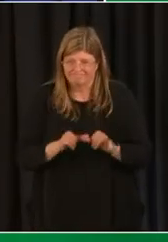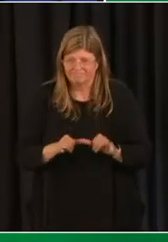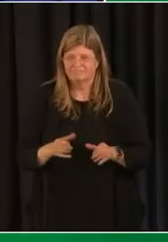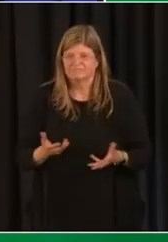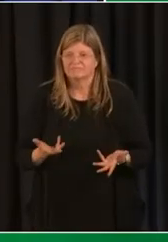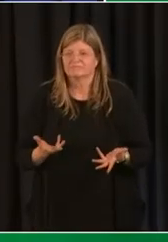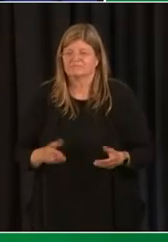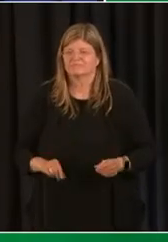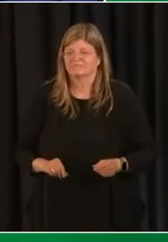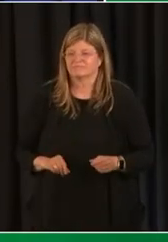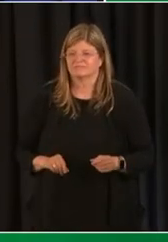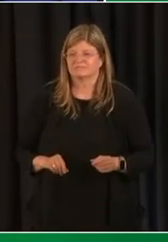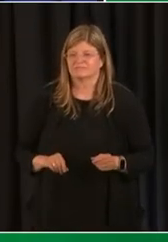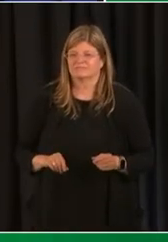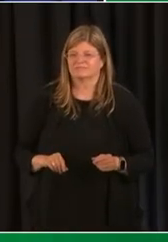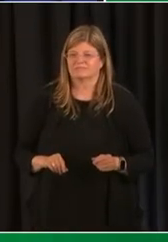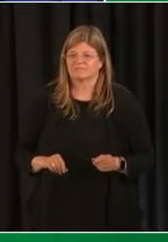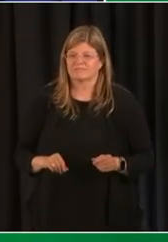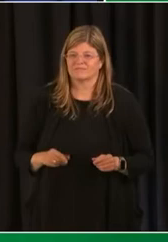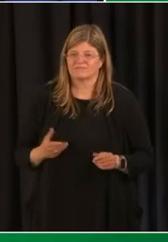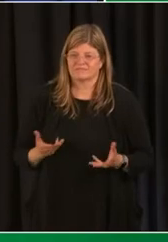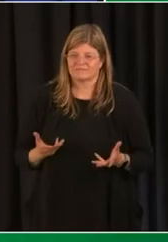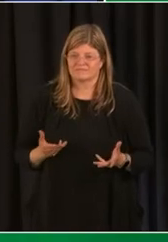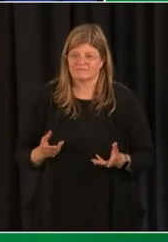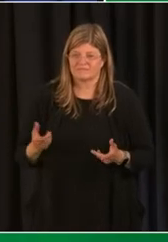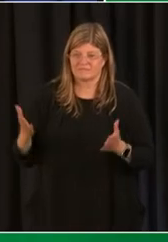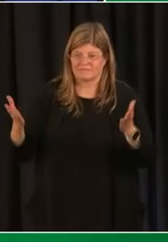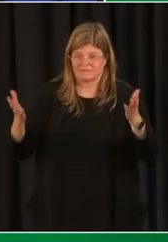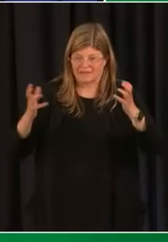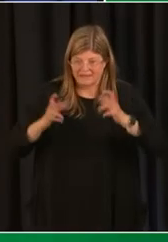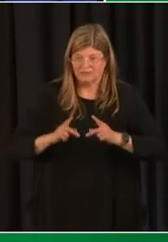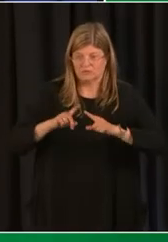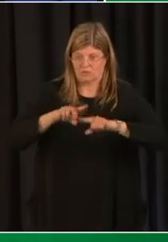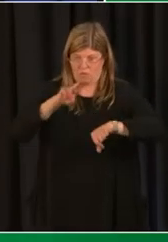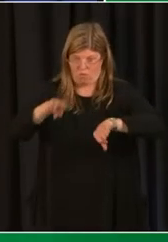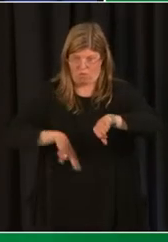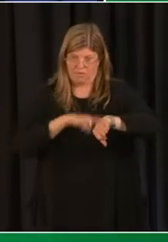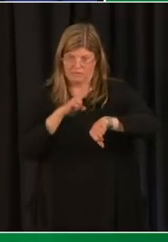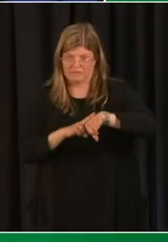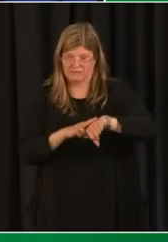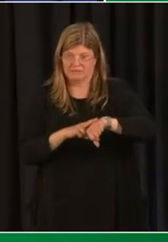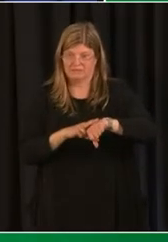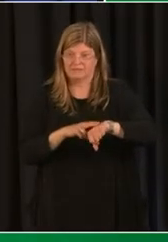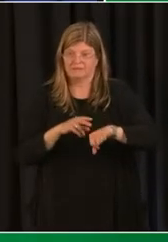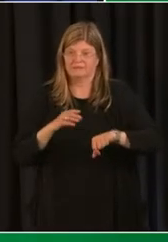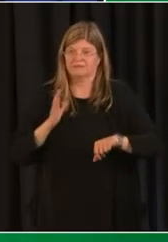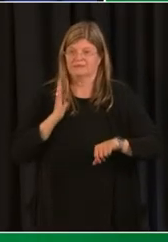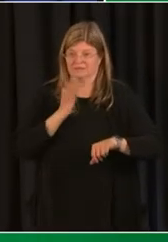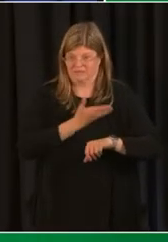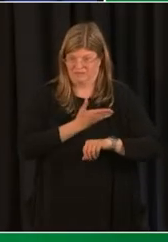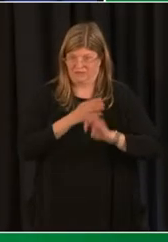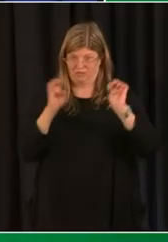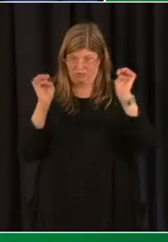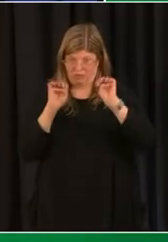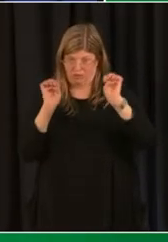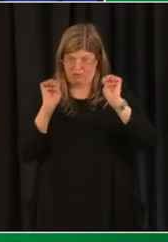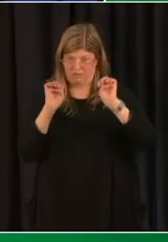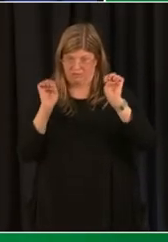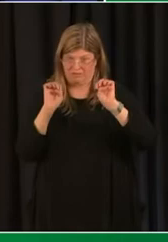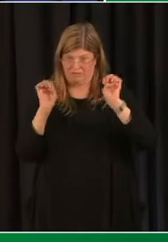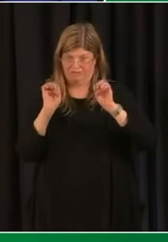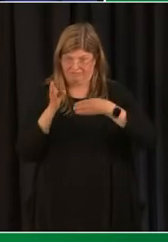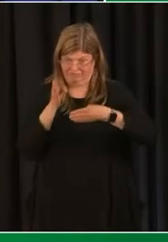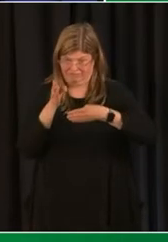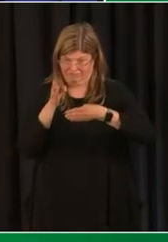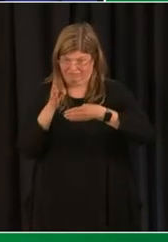And so things pretty much returned to normal once our health emergency ends. And I believe